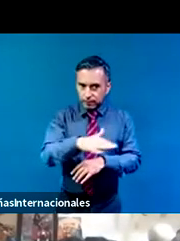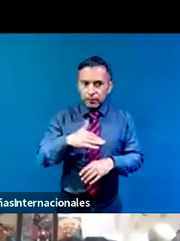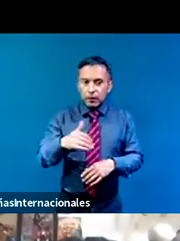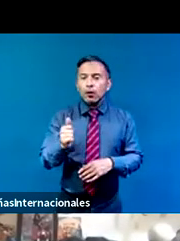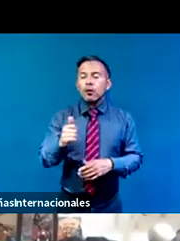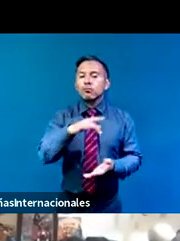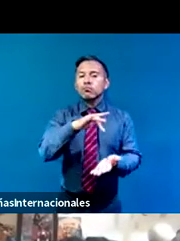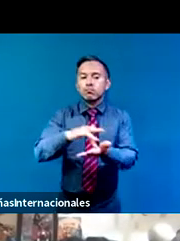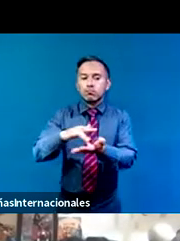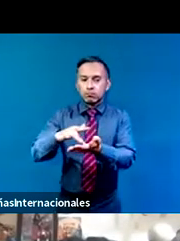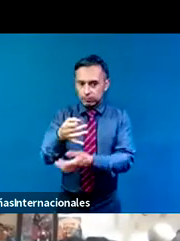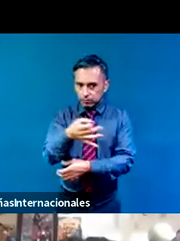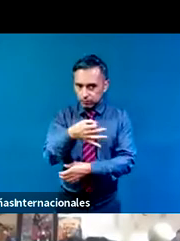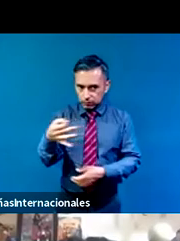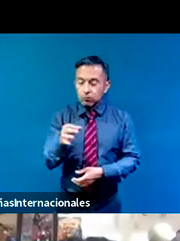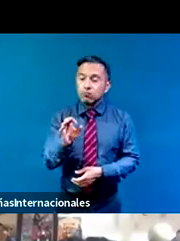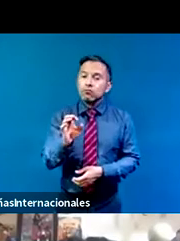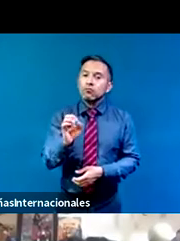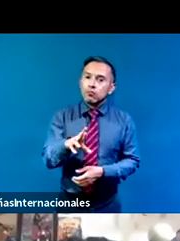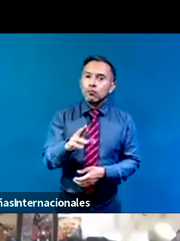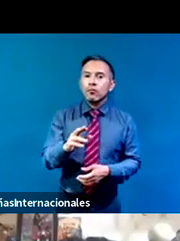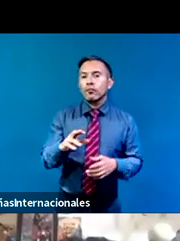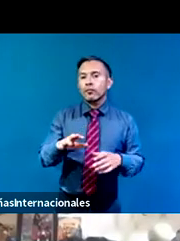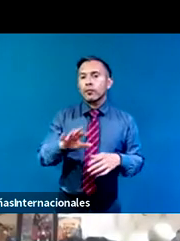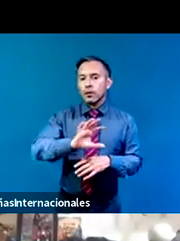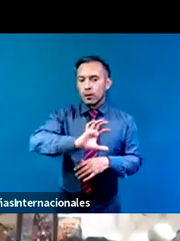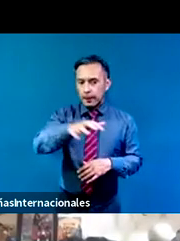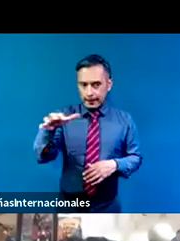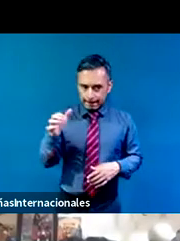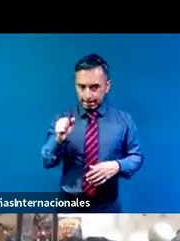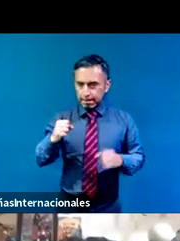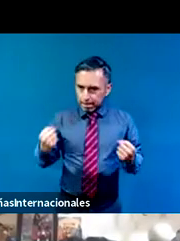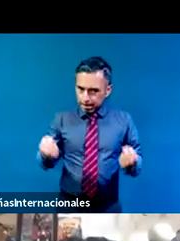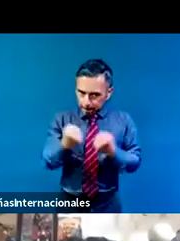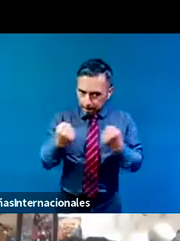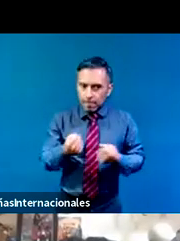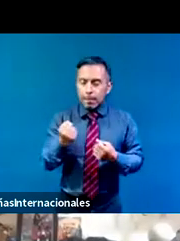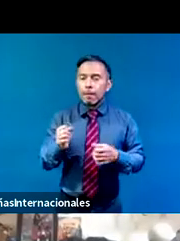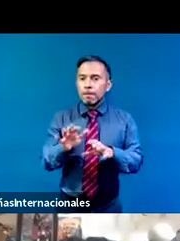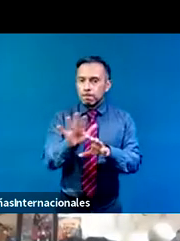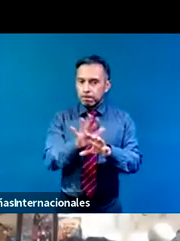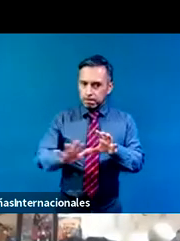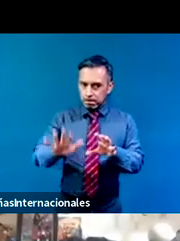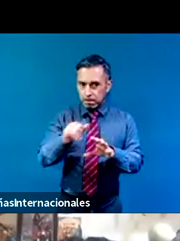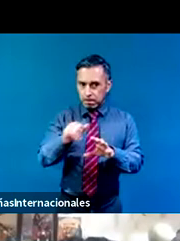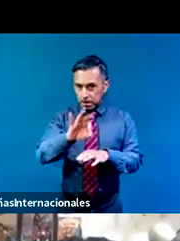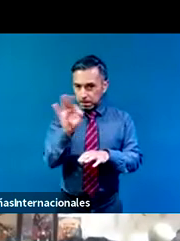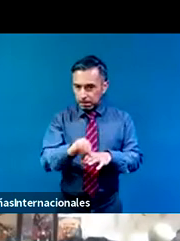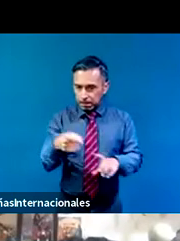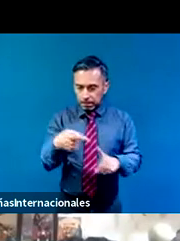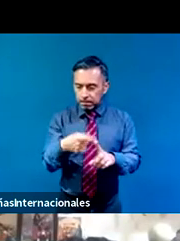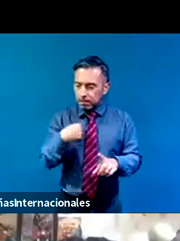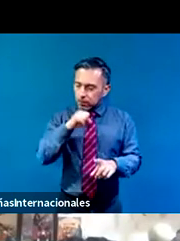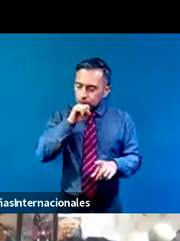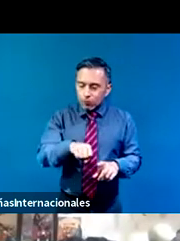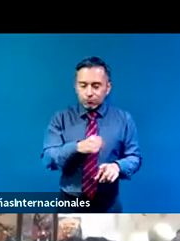level effort, I absolutely love your question, because this is exactly what we would like to see happen. And indeed, it's